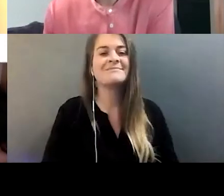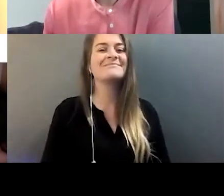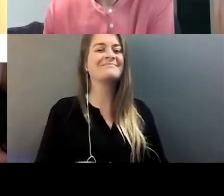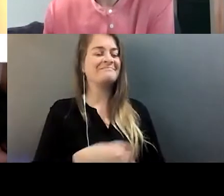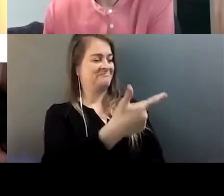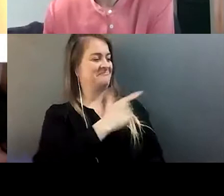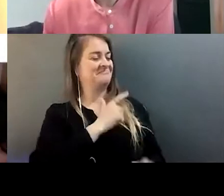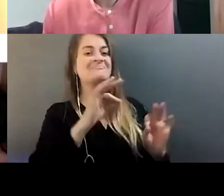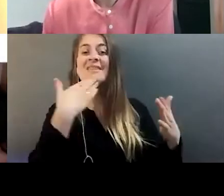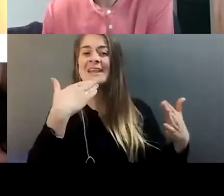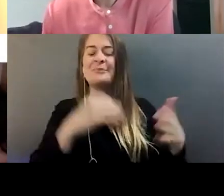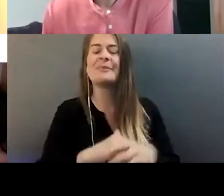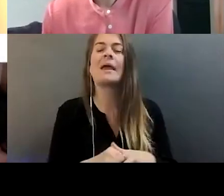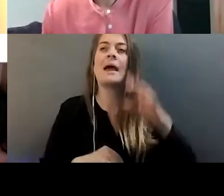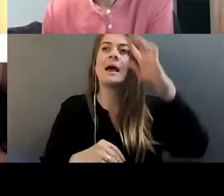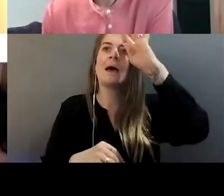Thank you.